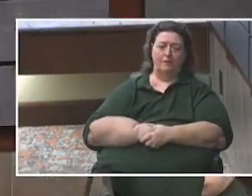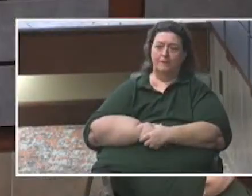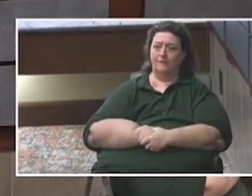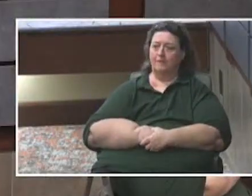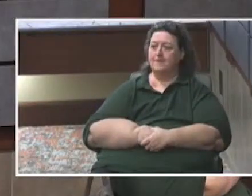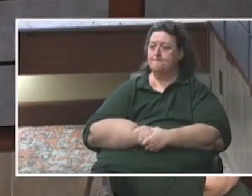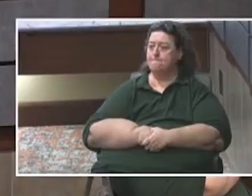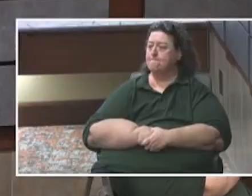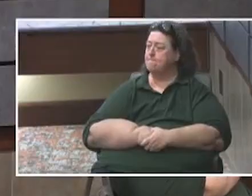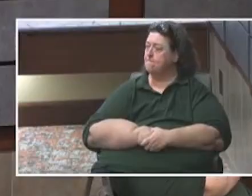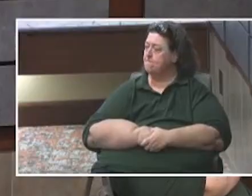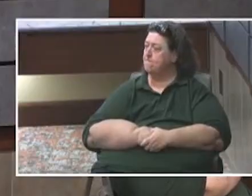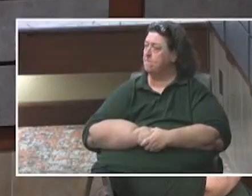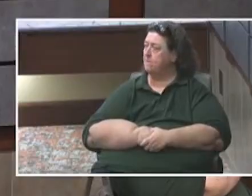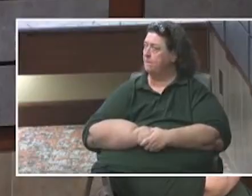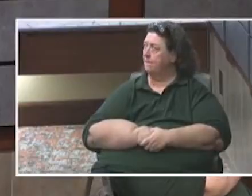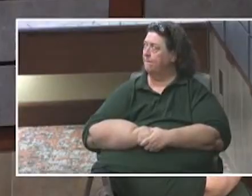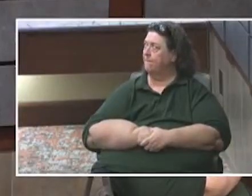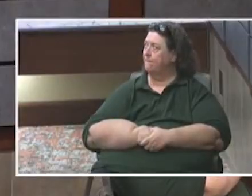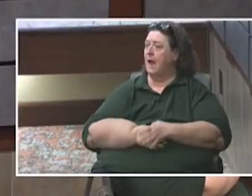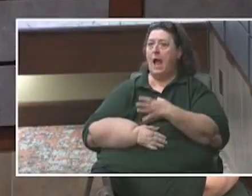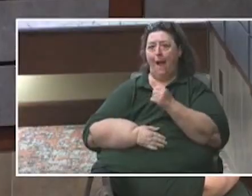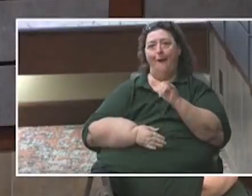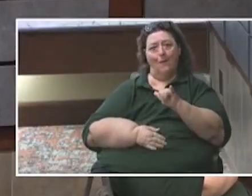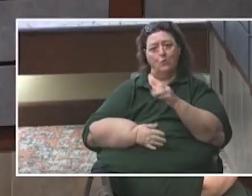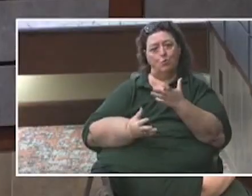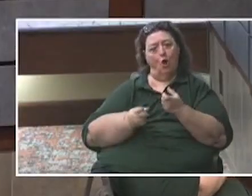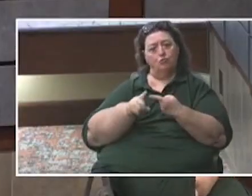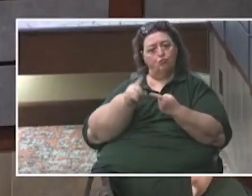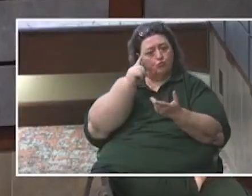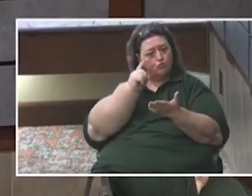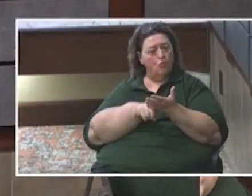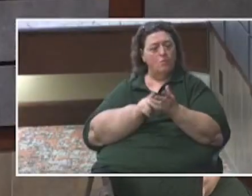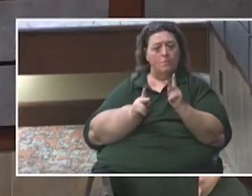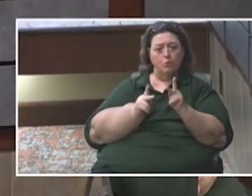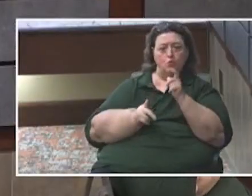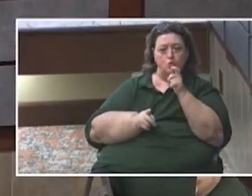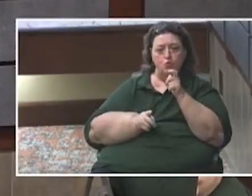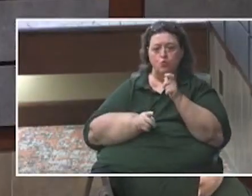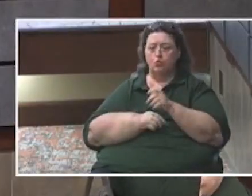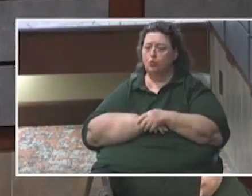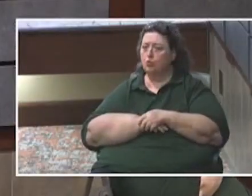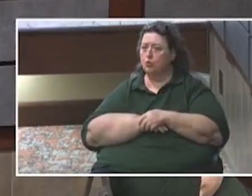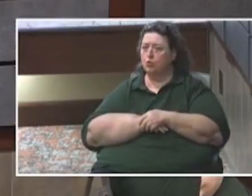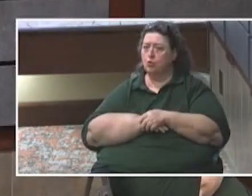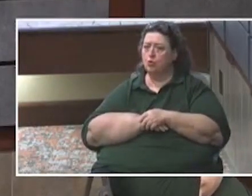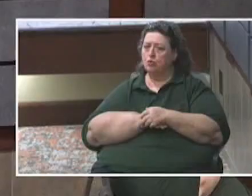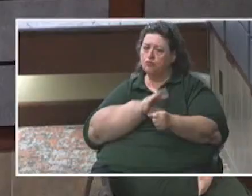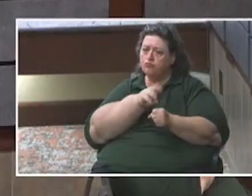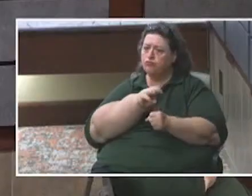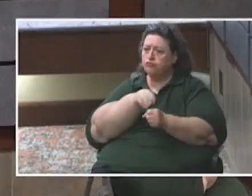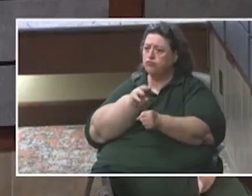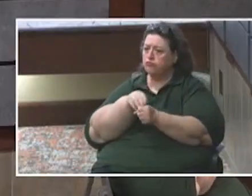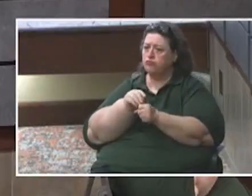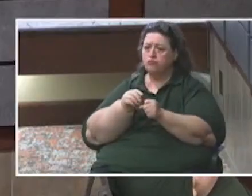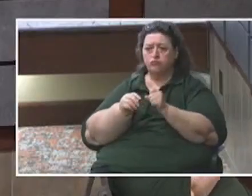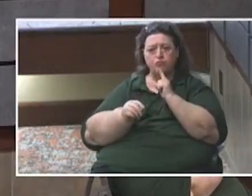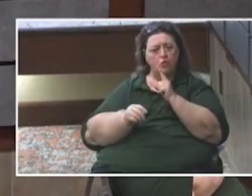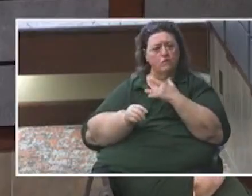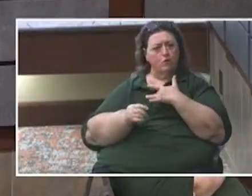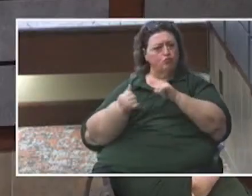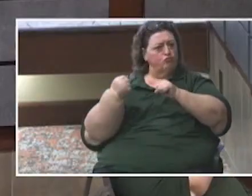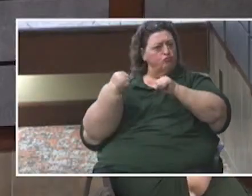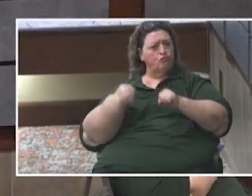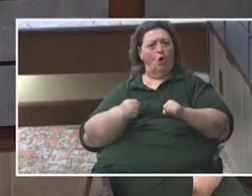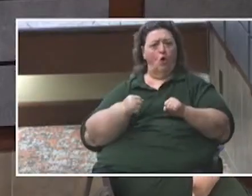Just a quick shout out to Delta Sigma Theta Sororities Incorporated, showing up quite strong there in that